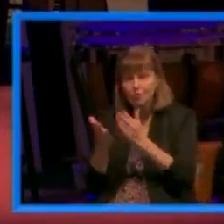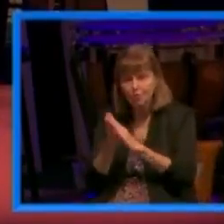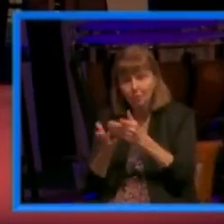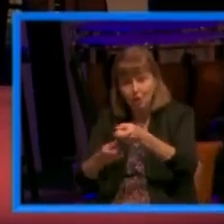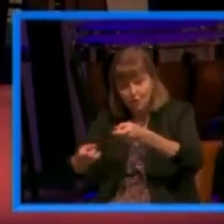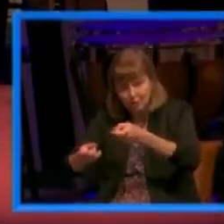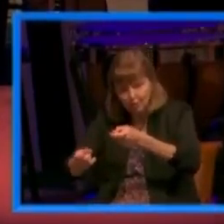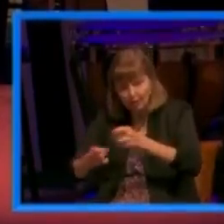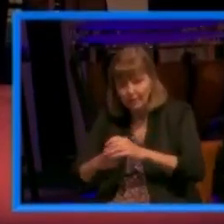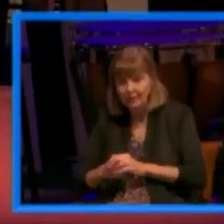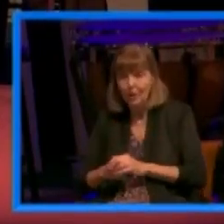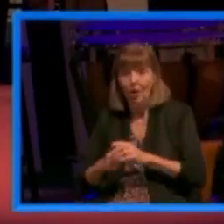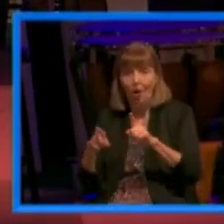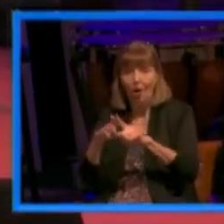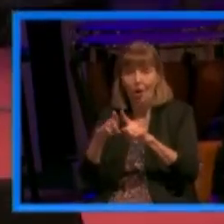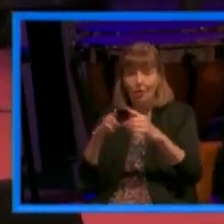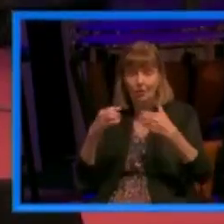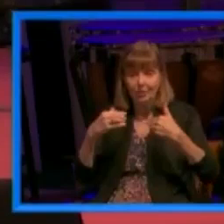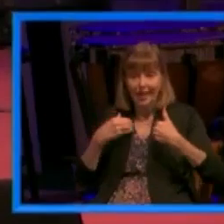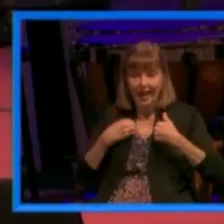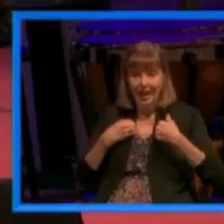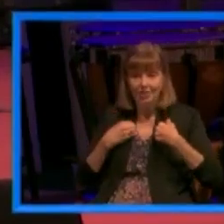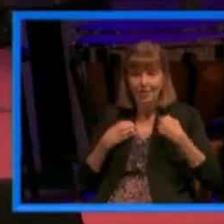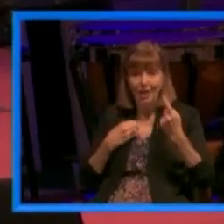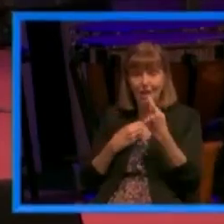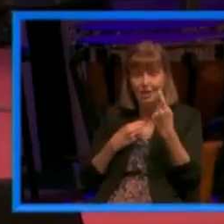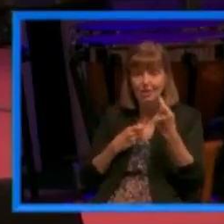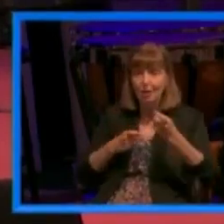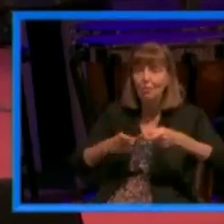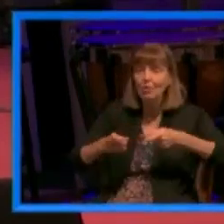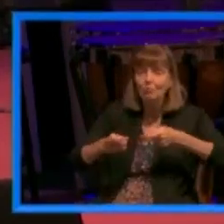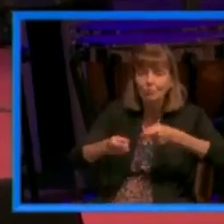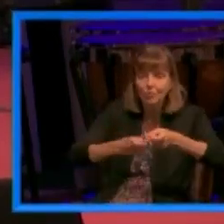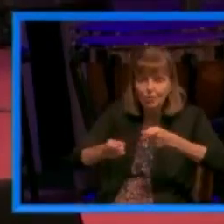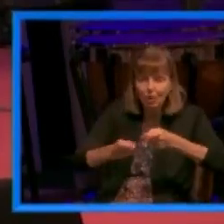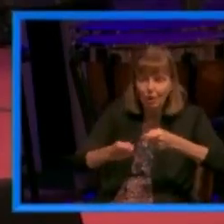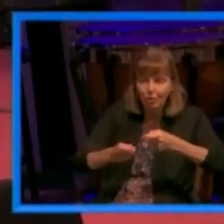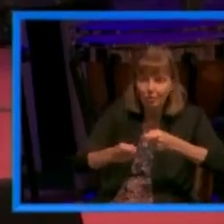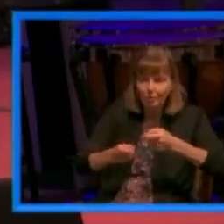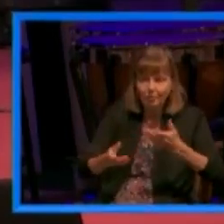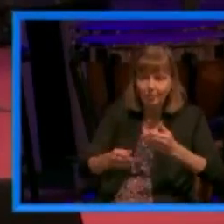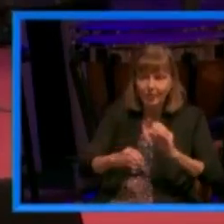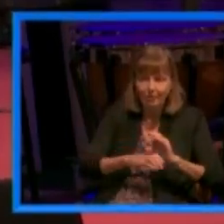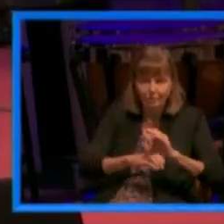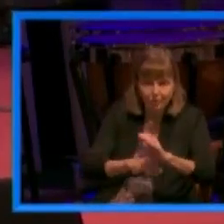is an umpire that's in charge of enforcing the rule book over the strike